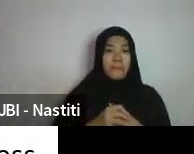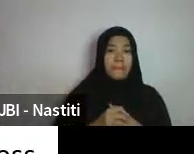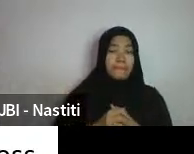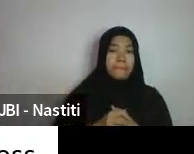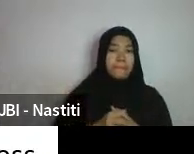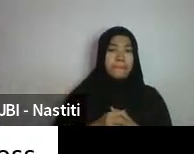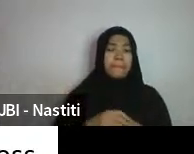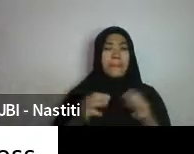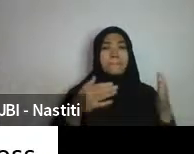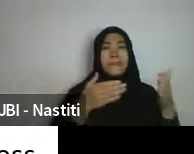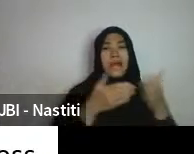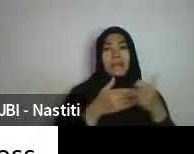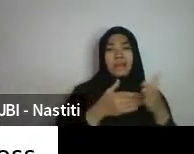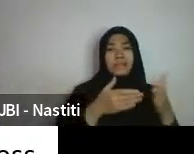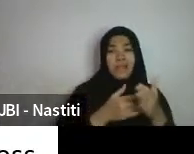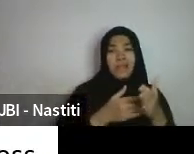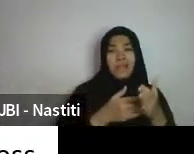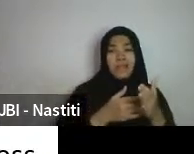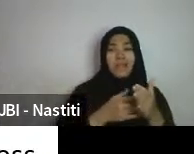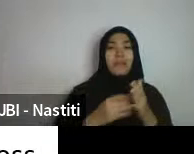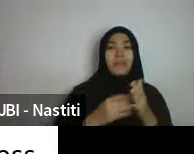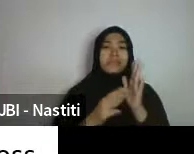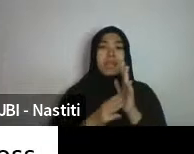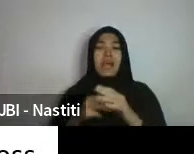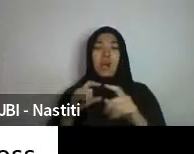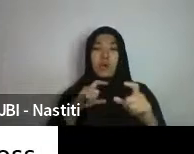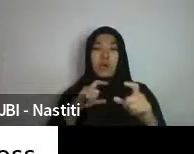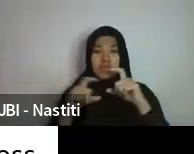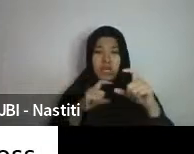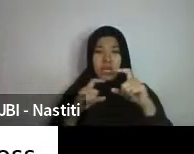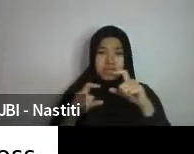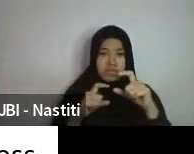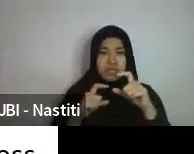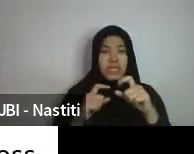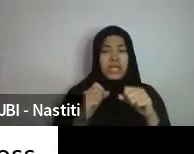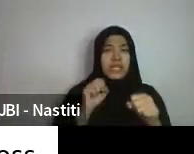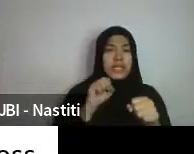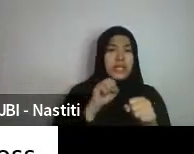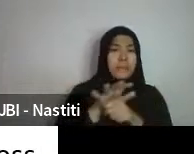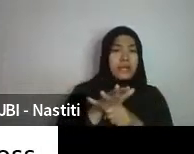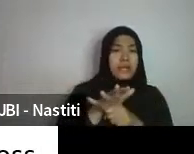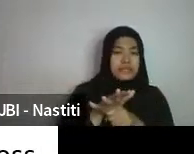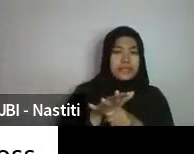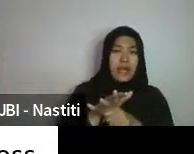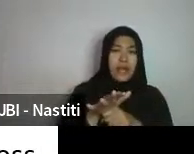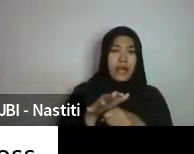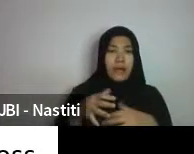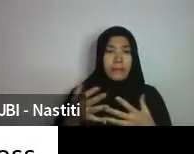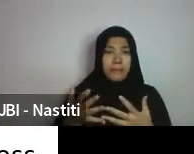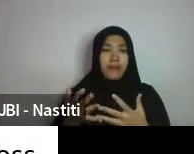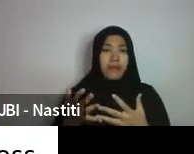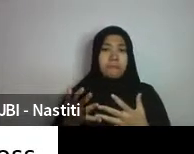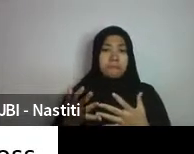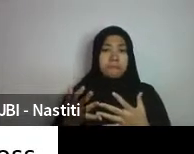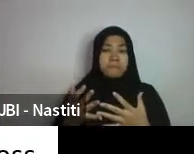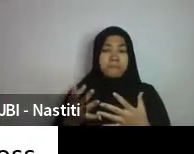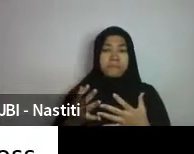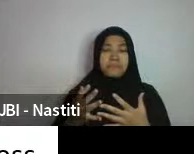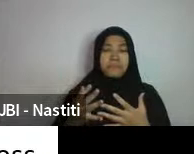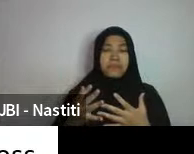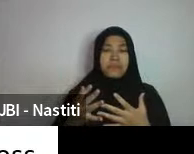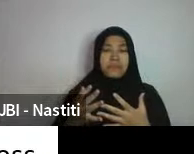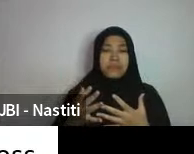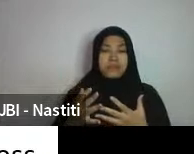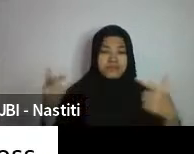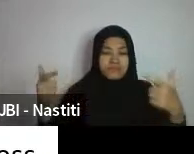specifically difficulties and impacts related to poor comprehension and an inability to express.